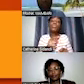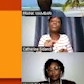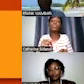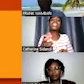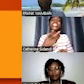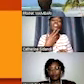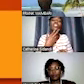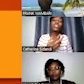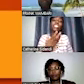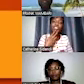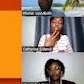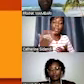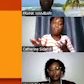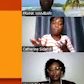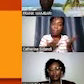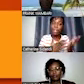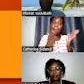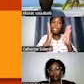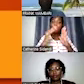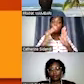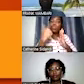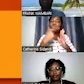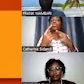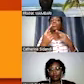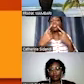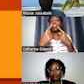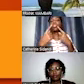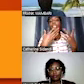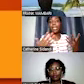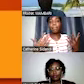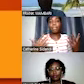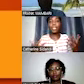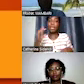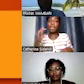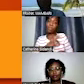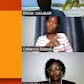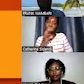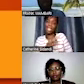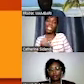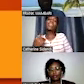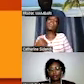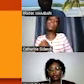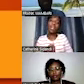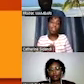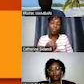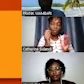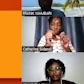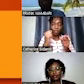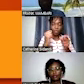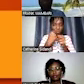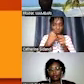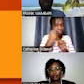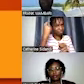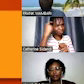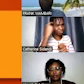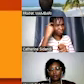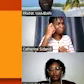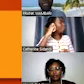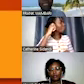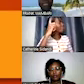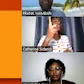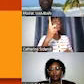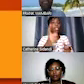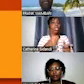Tuesday will bring somebody who will speak something that will evoke your mind and will create some